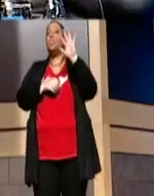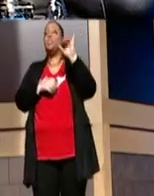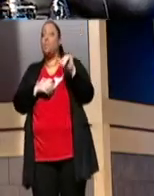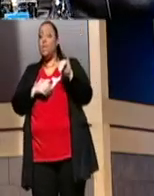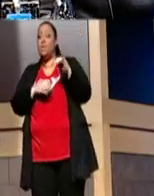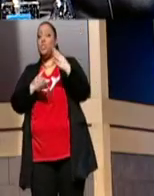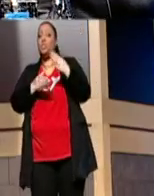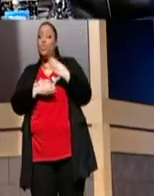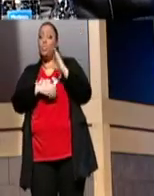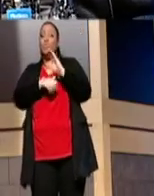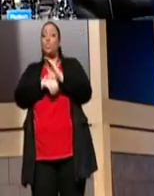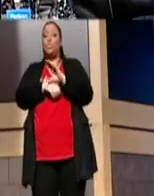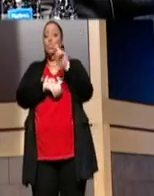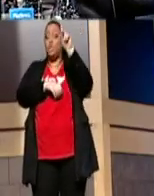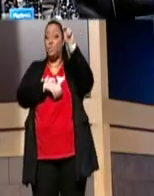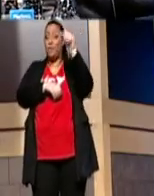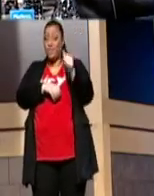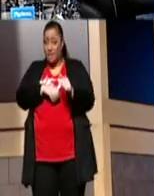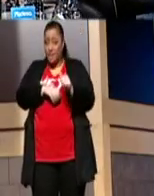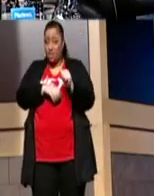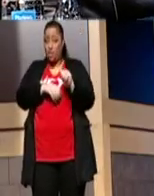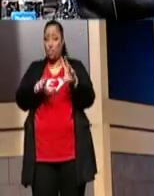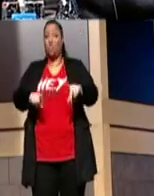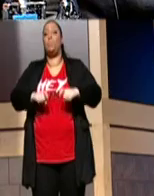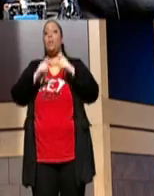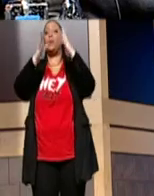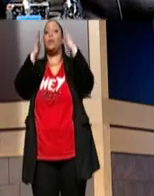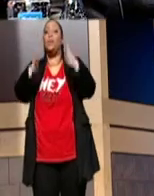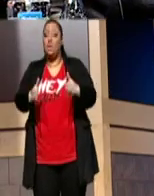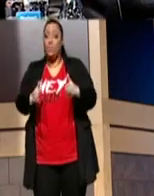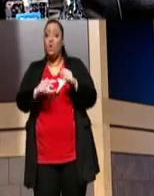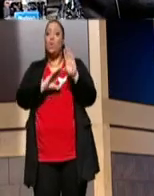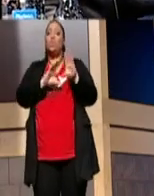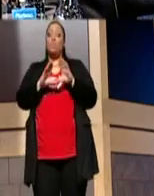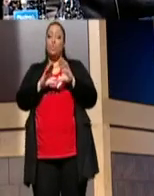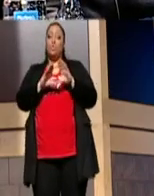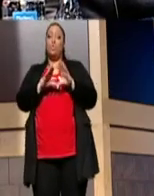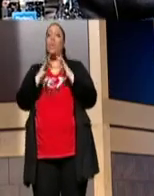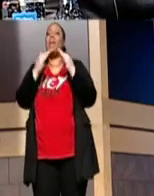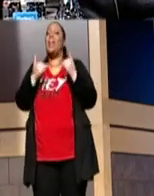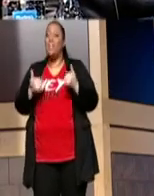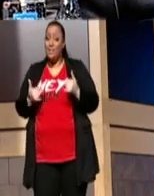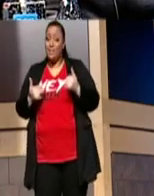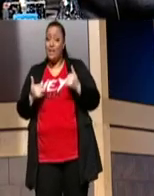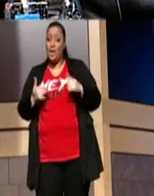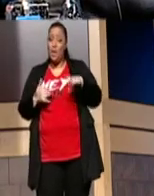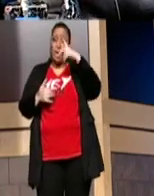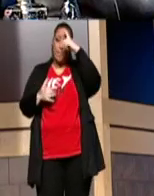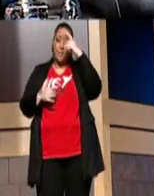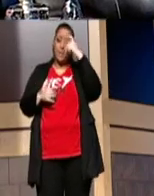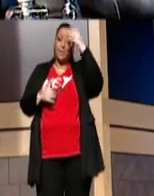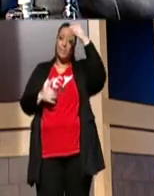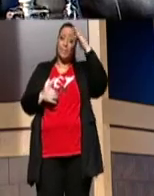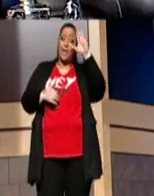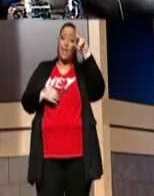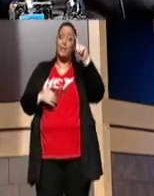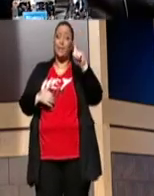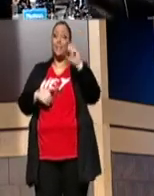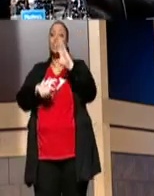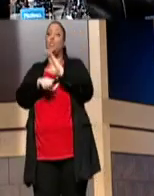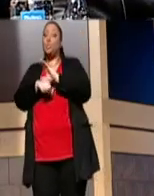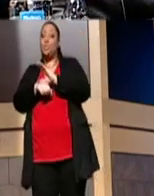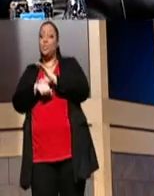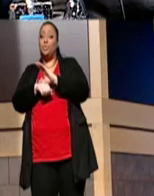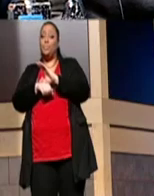church. You should be a tither. You should be a generous giver. You should do it, especially at this time, because that's what God needs the church to